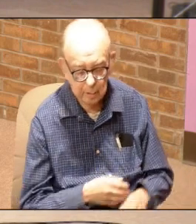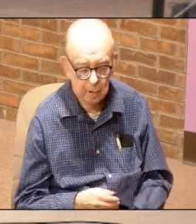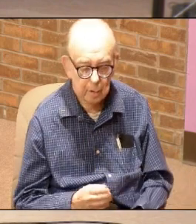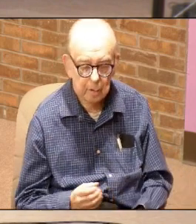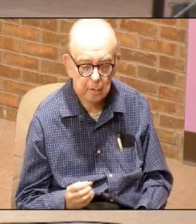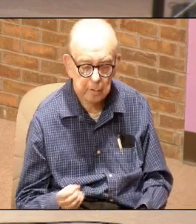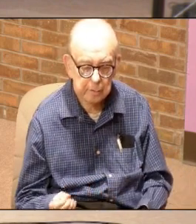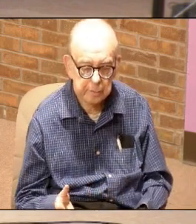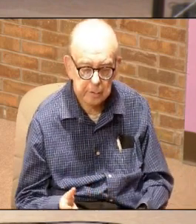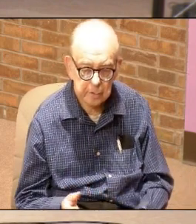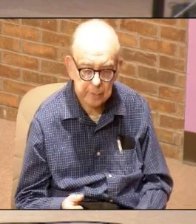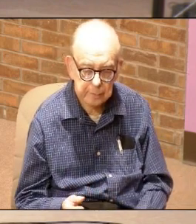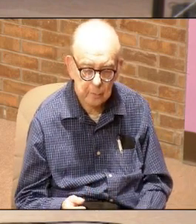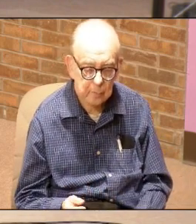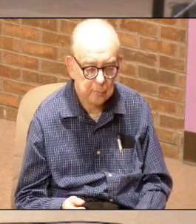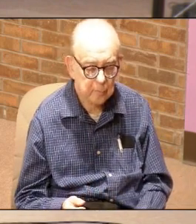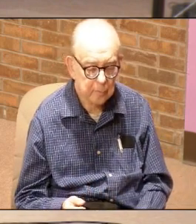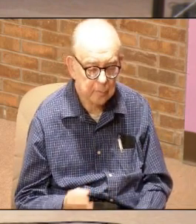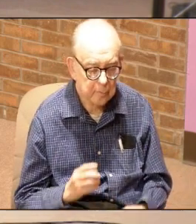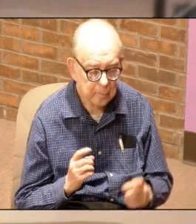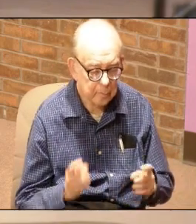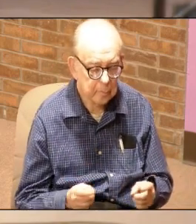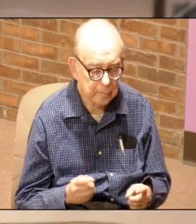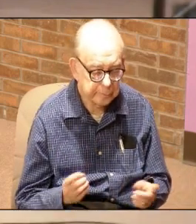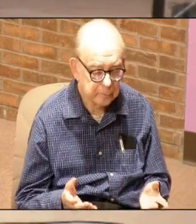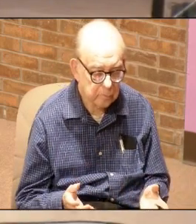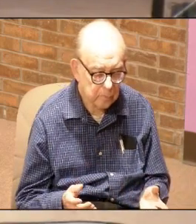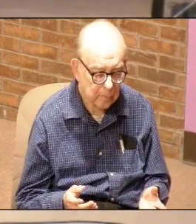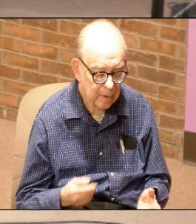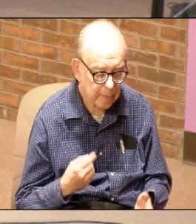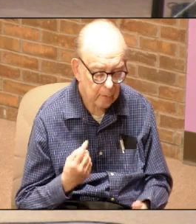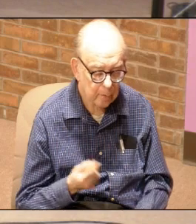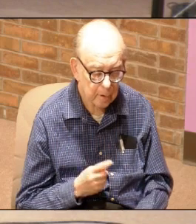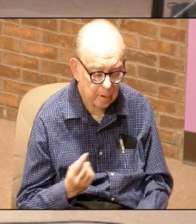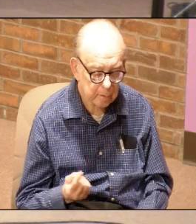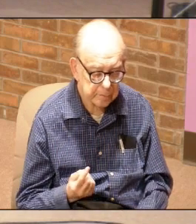And so, in sin, we're alone.